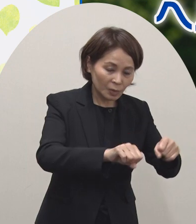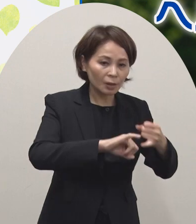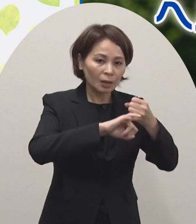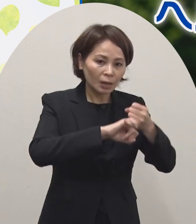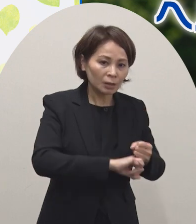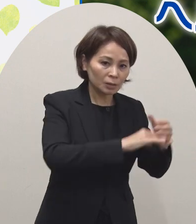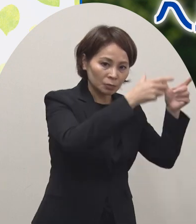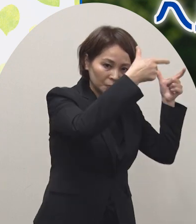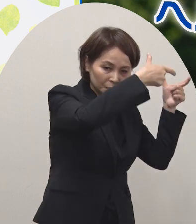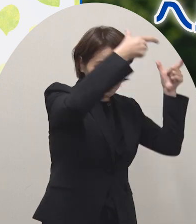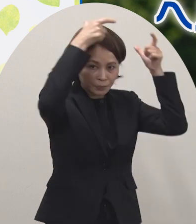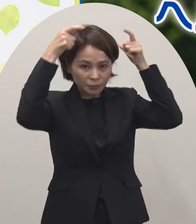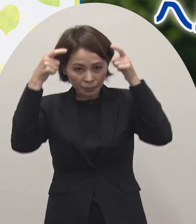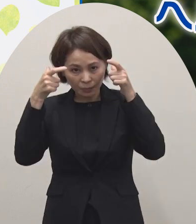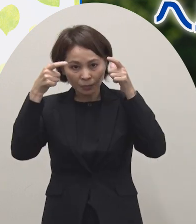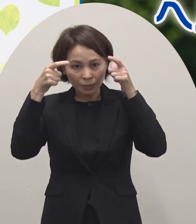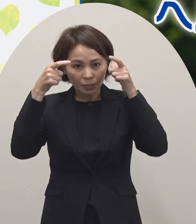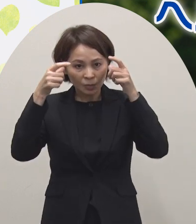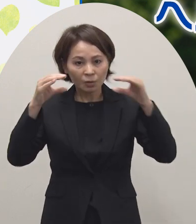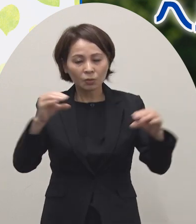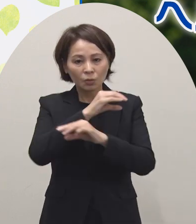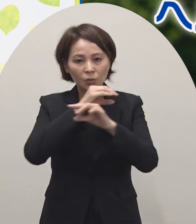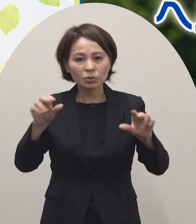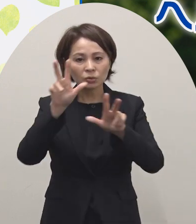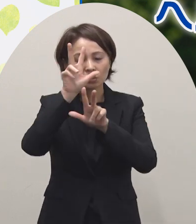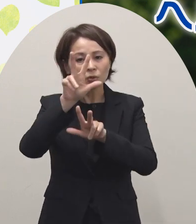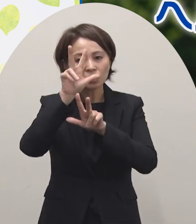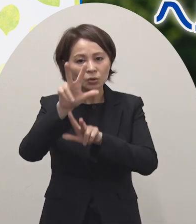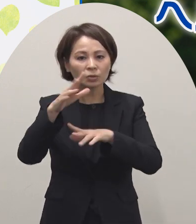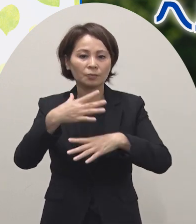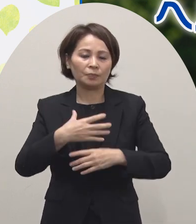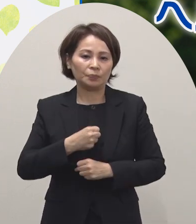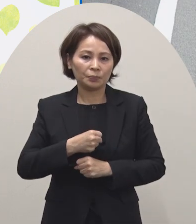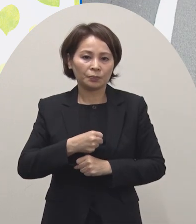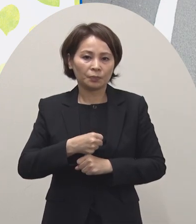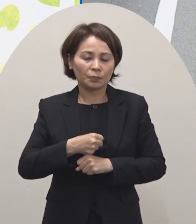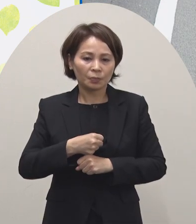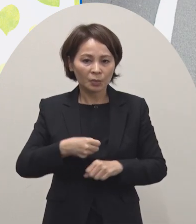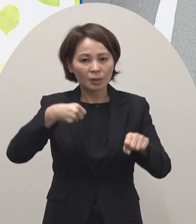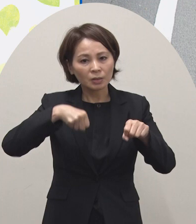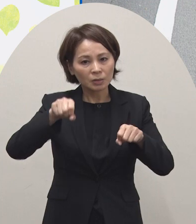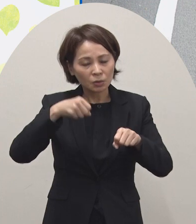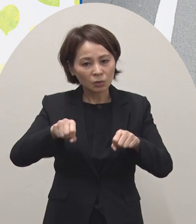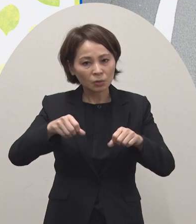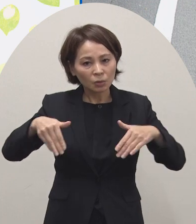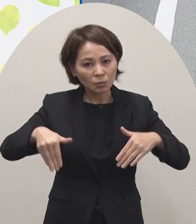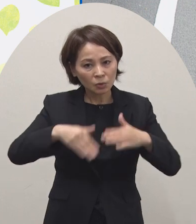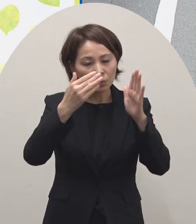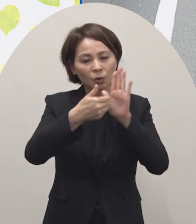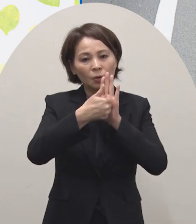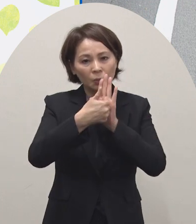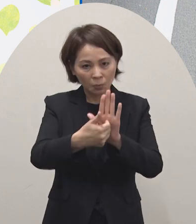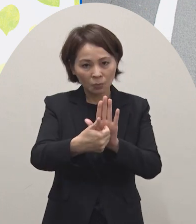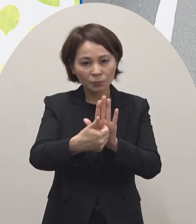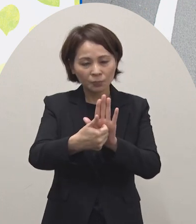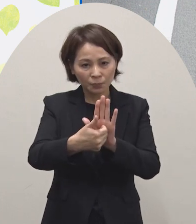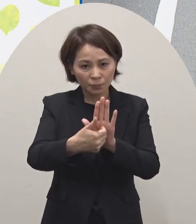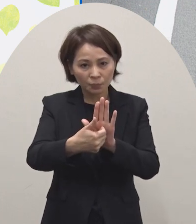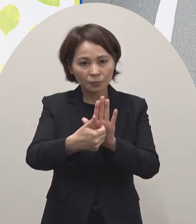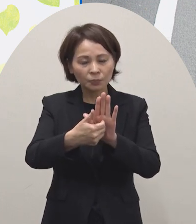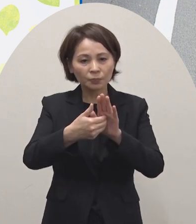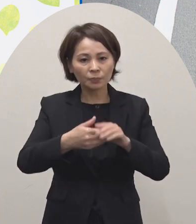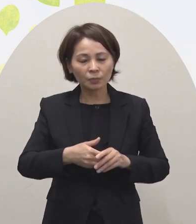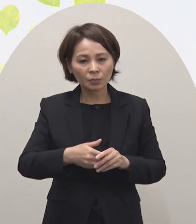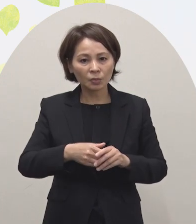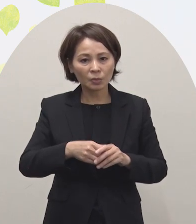traffic rules when using bicycles, electric kickboards, etc. Prevent traffic accidents involving